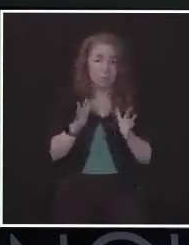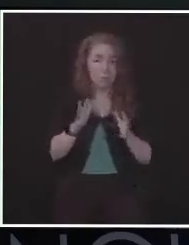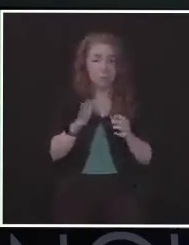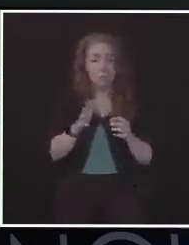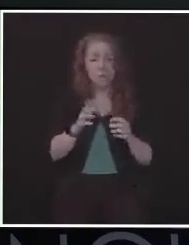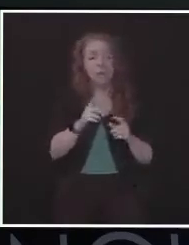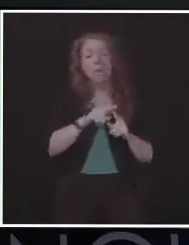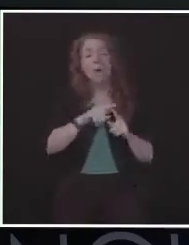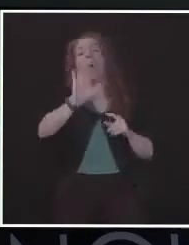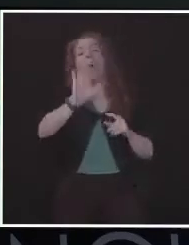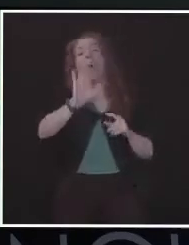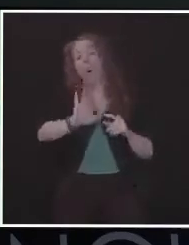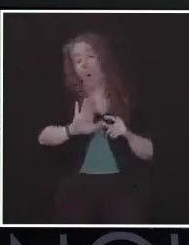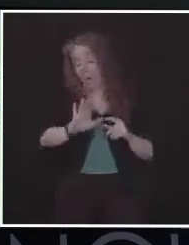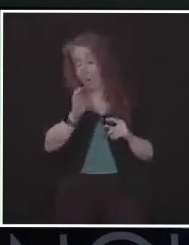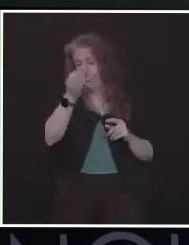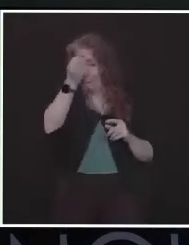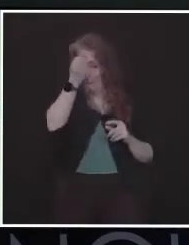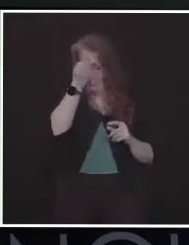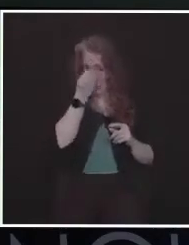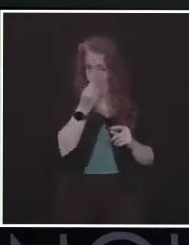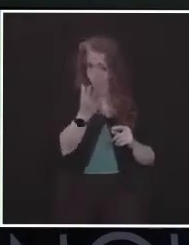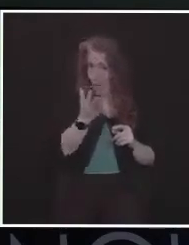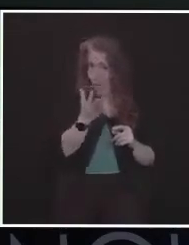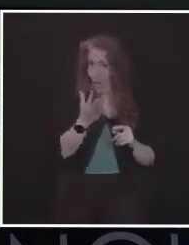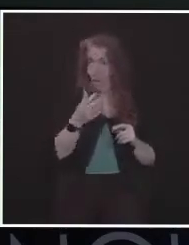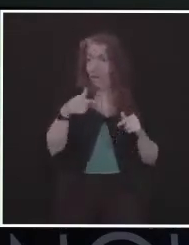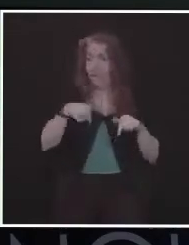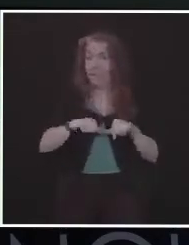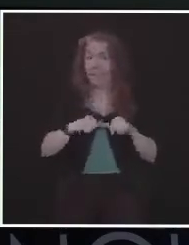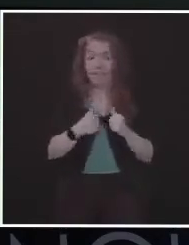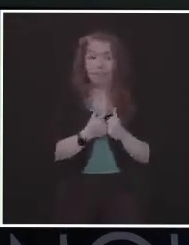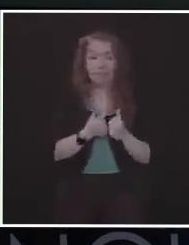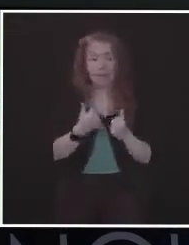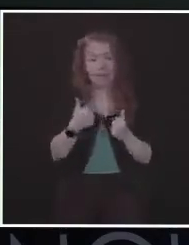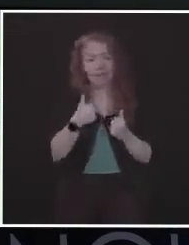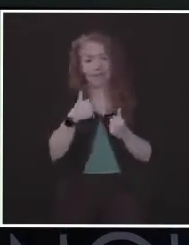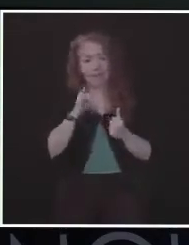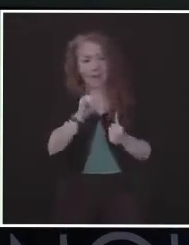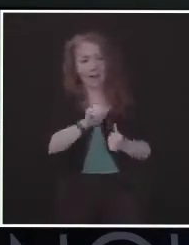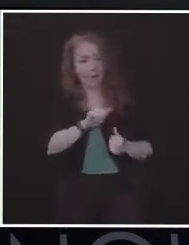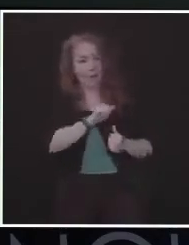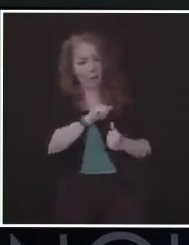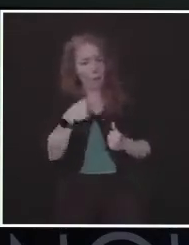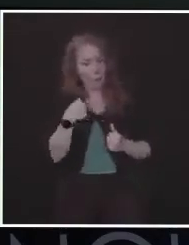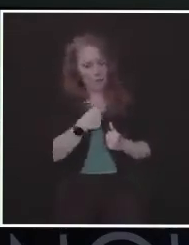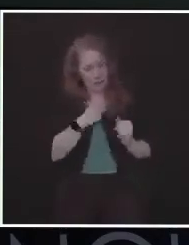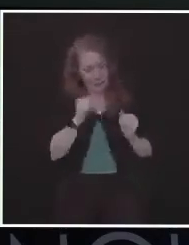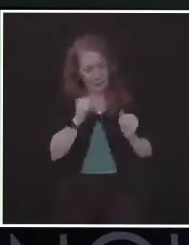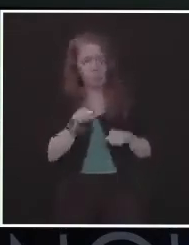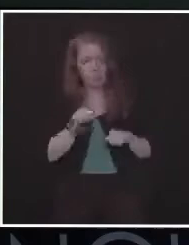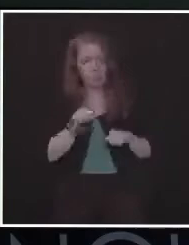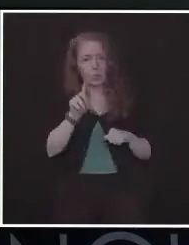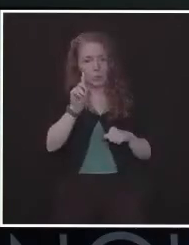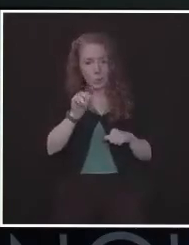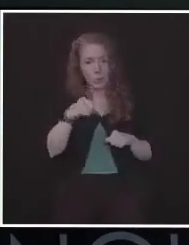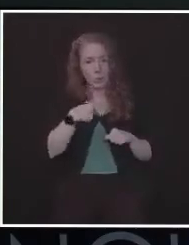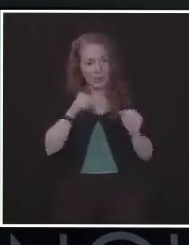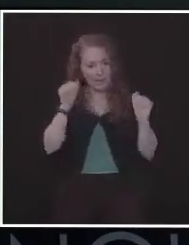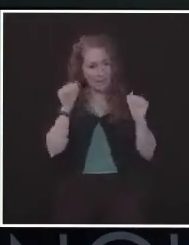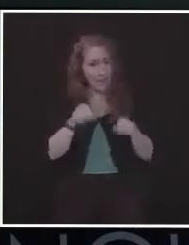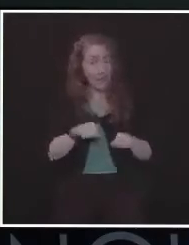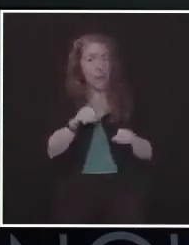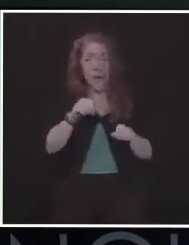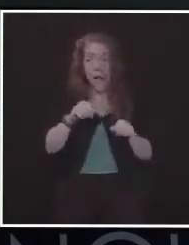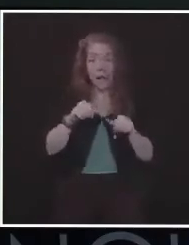by the way, it's a can-do agency, and it keeps getting voted for the last 9 years as